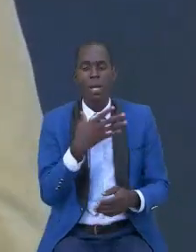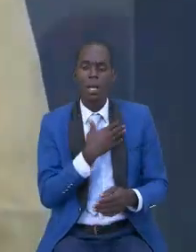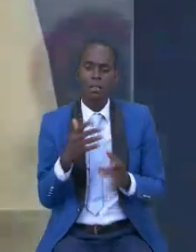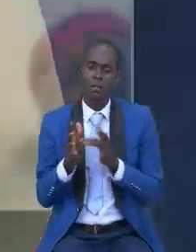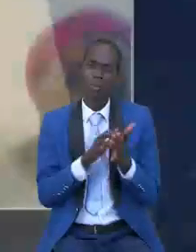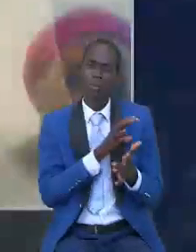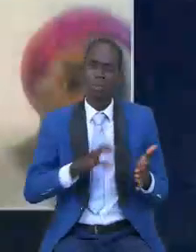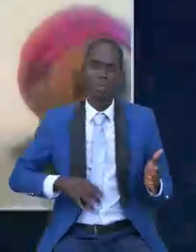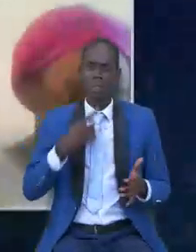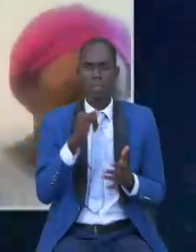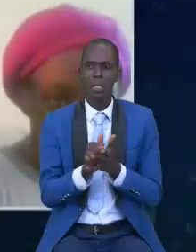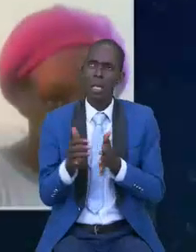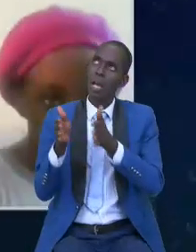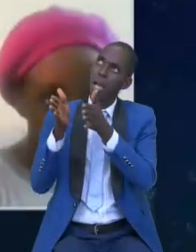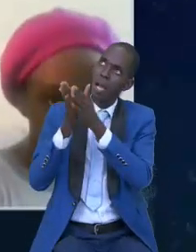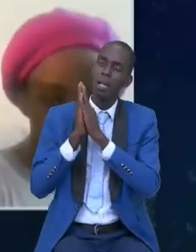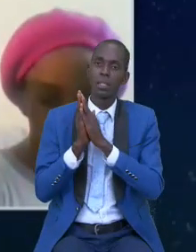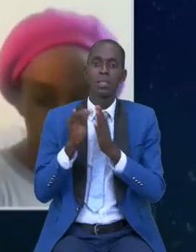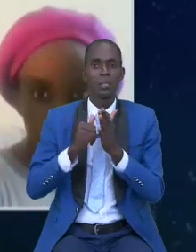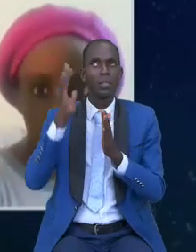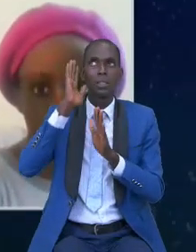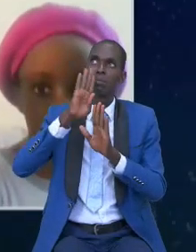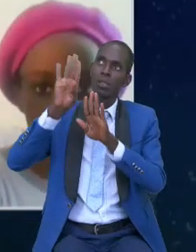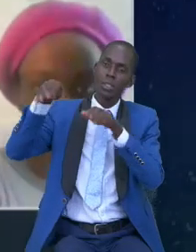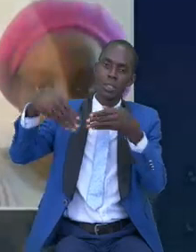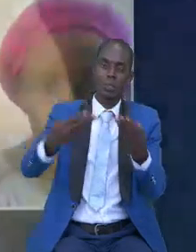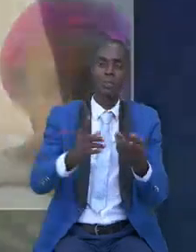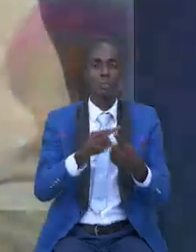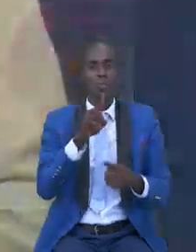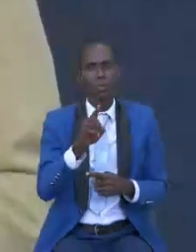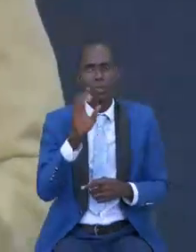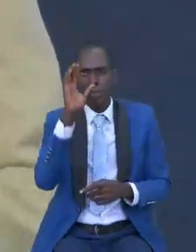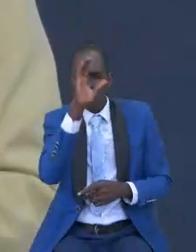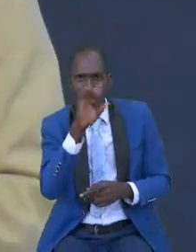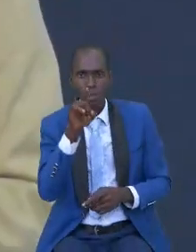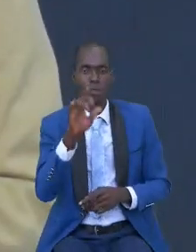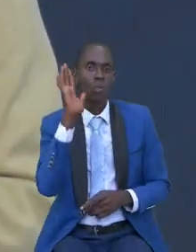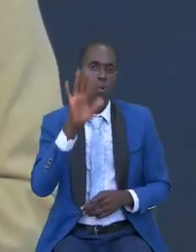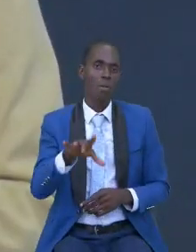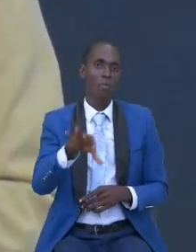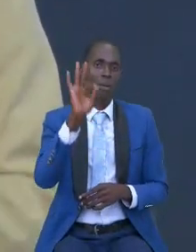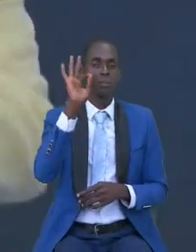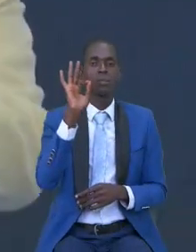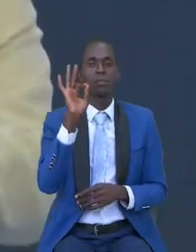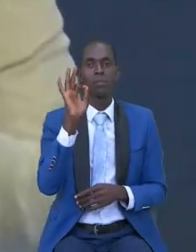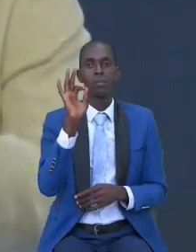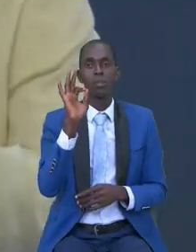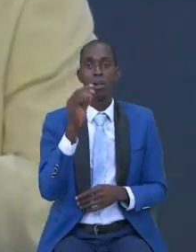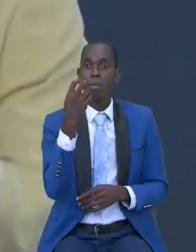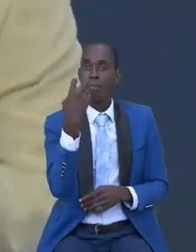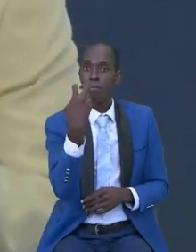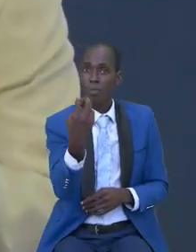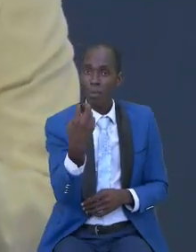said, ask, it shall be given unto you. Seek, and you shall find.